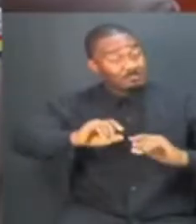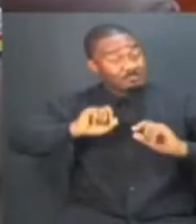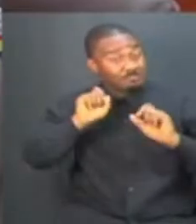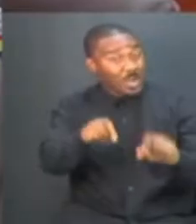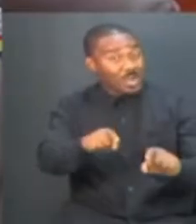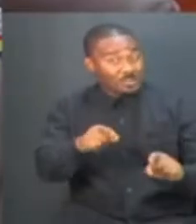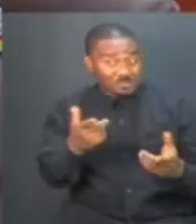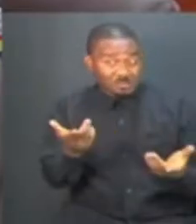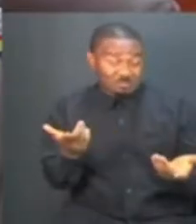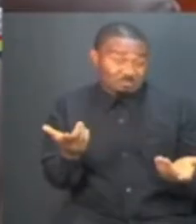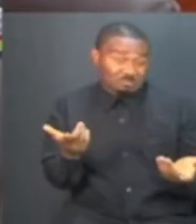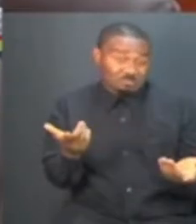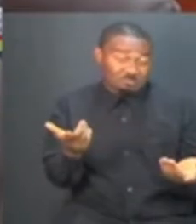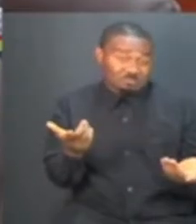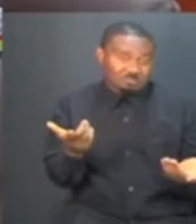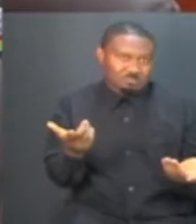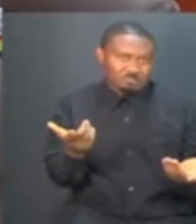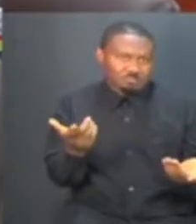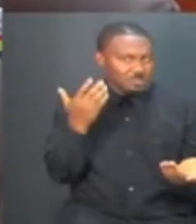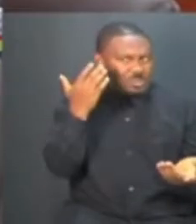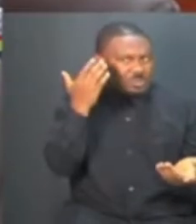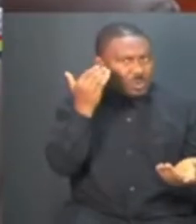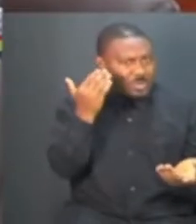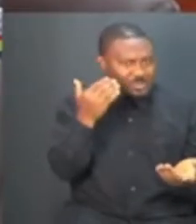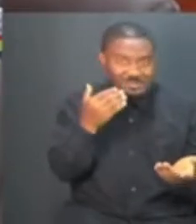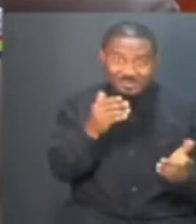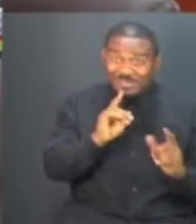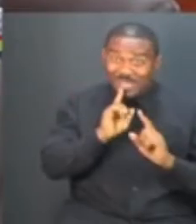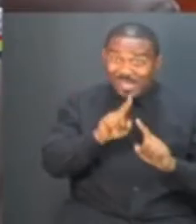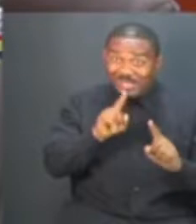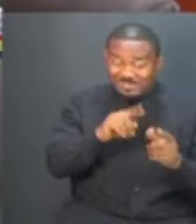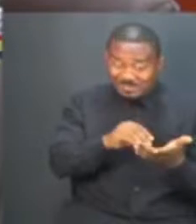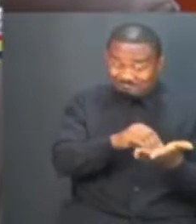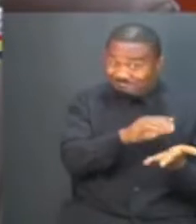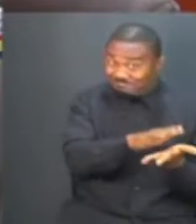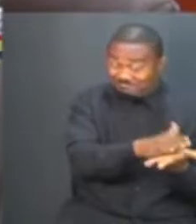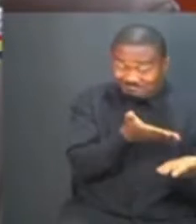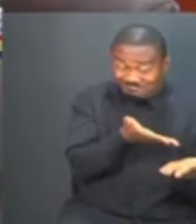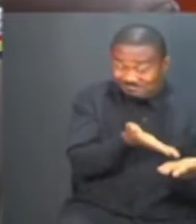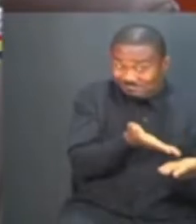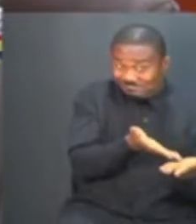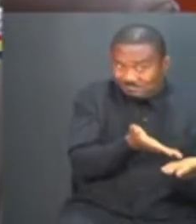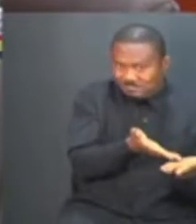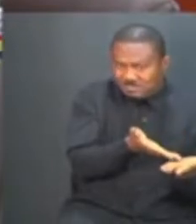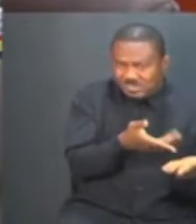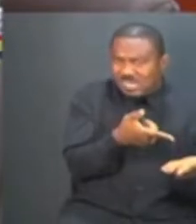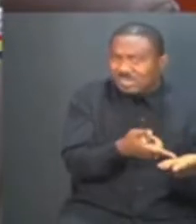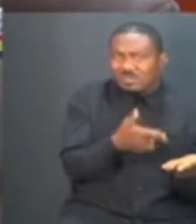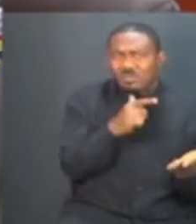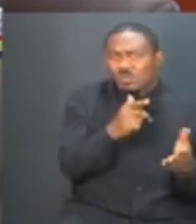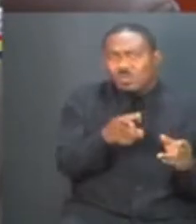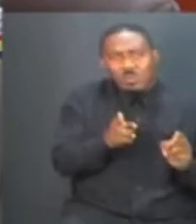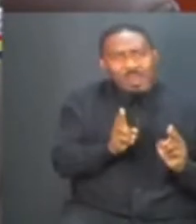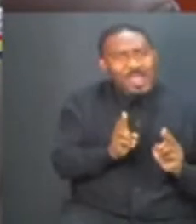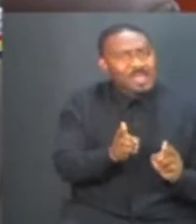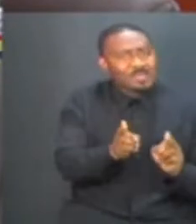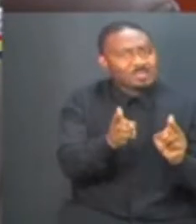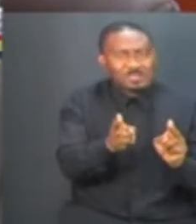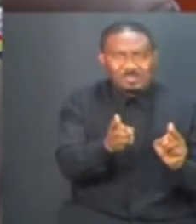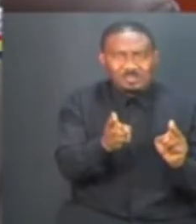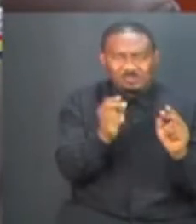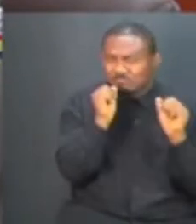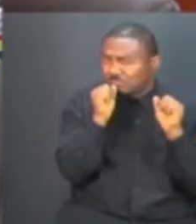because the answer was provided on the other paper, and because it's not an agent question, if he's not there to verbally ask